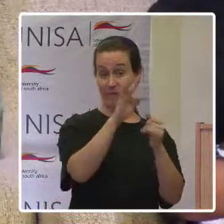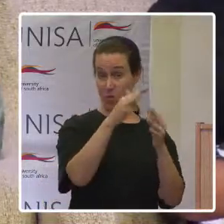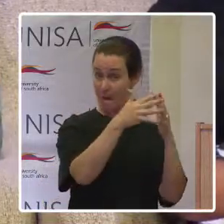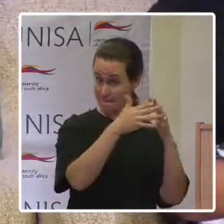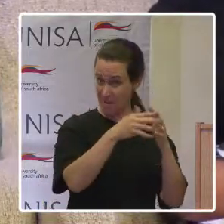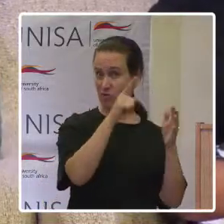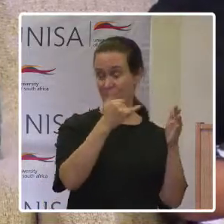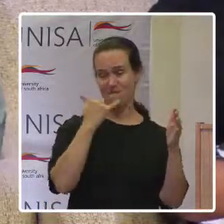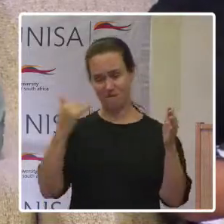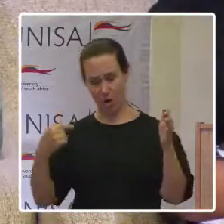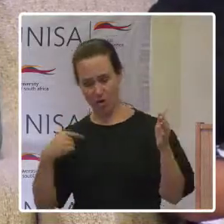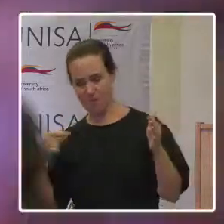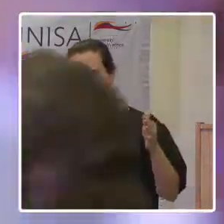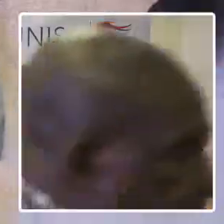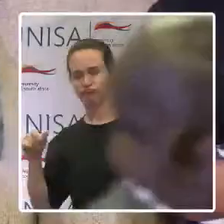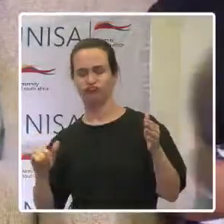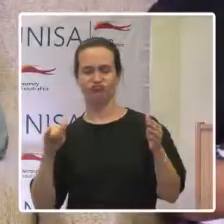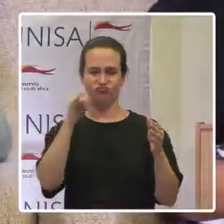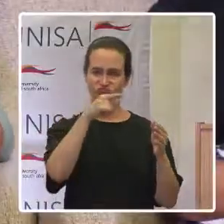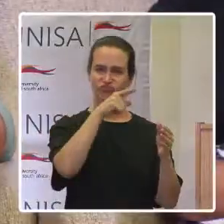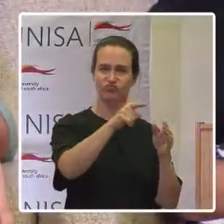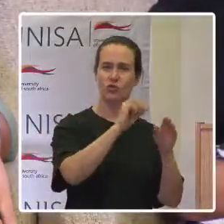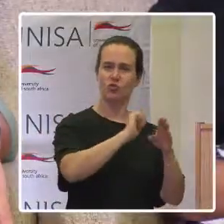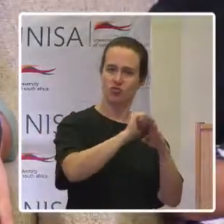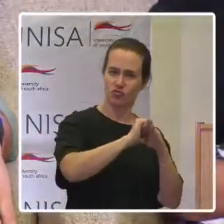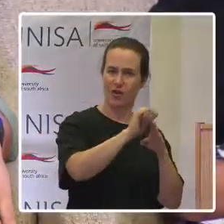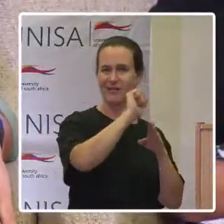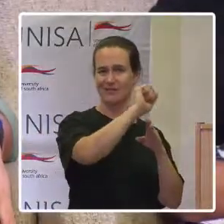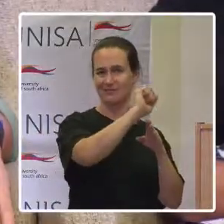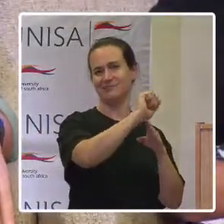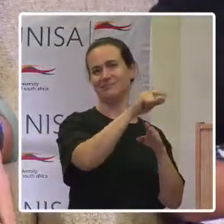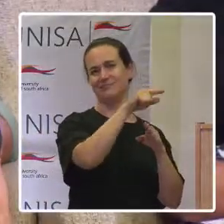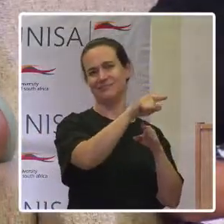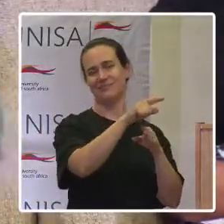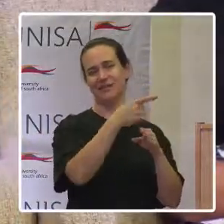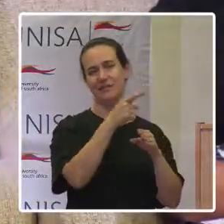to go and train ex-drone pilots who were in the Air Force.